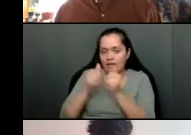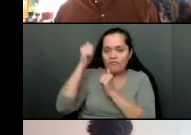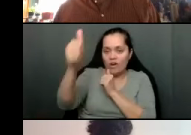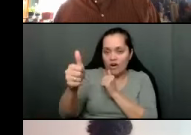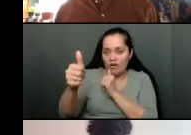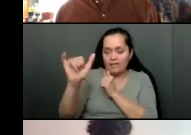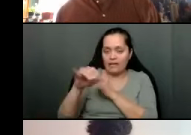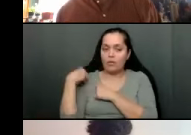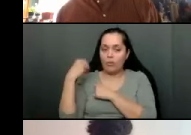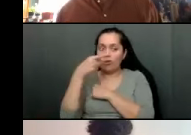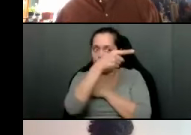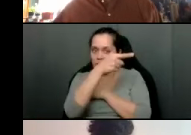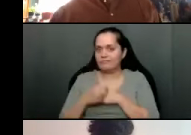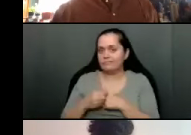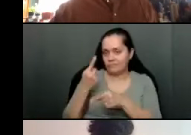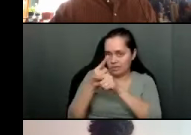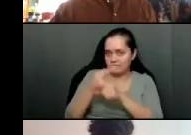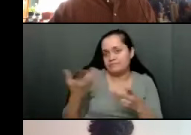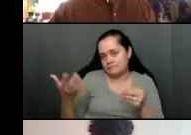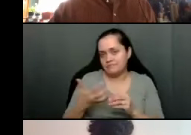like Oregon.